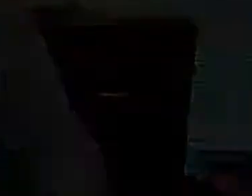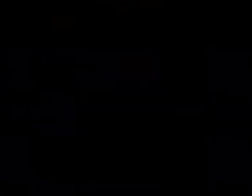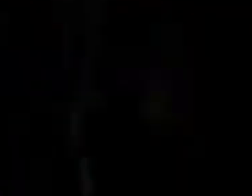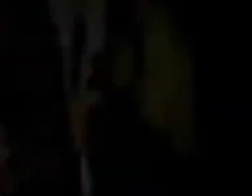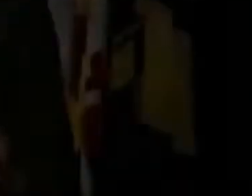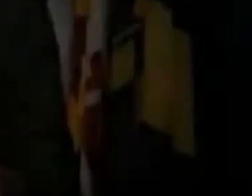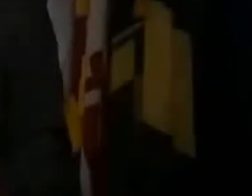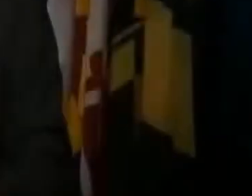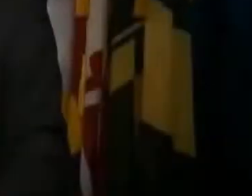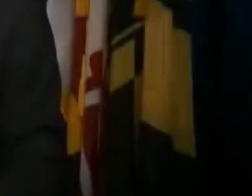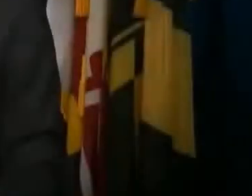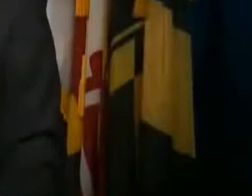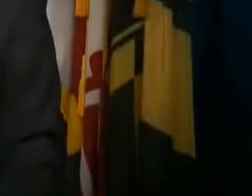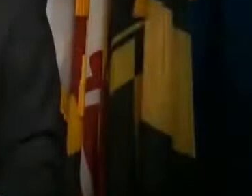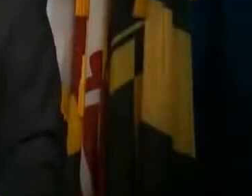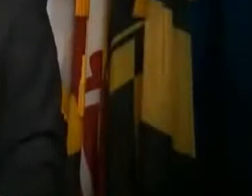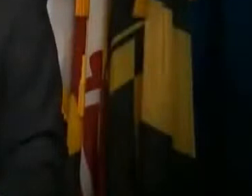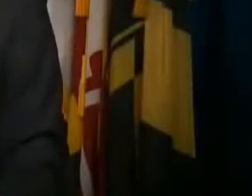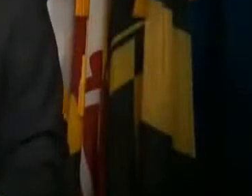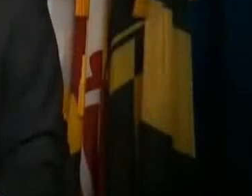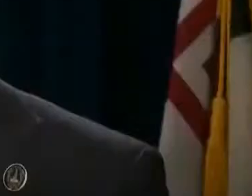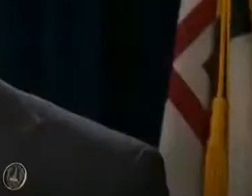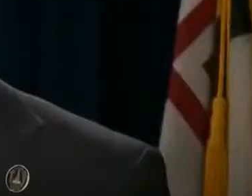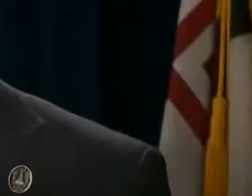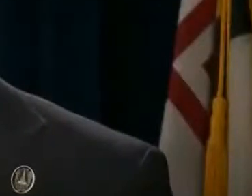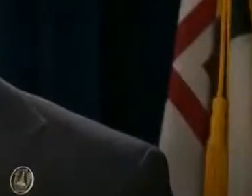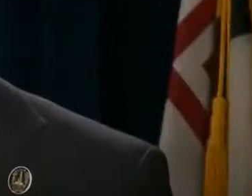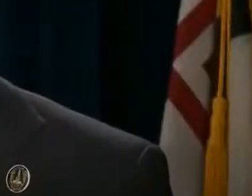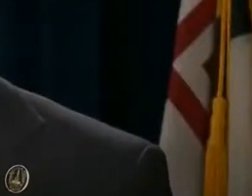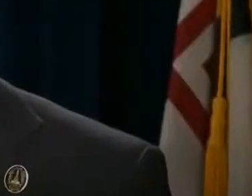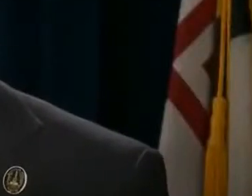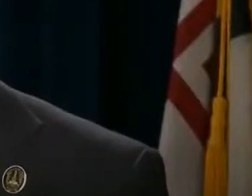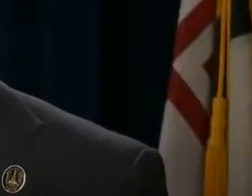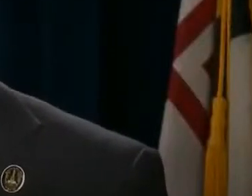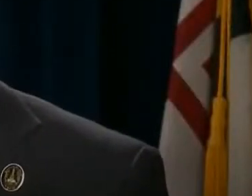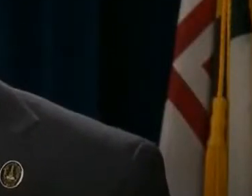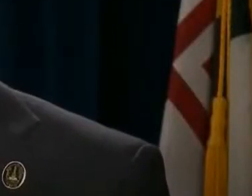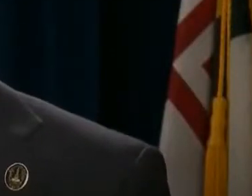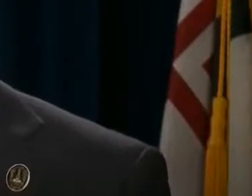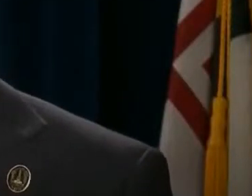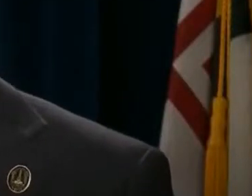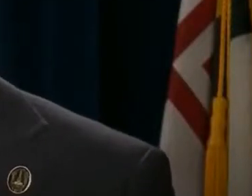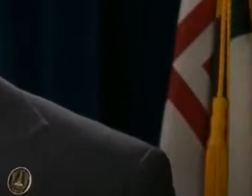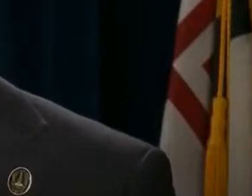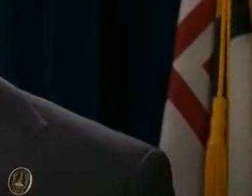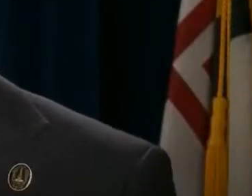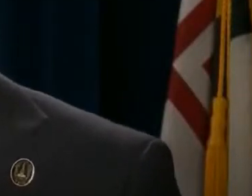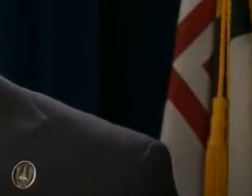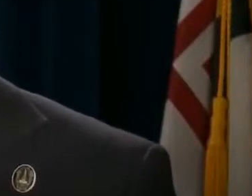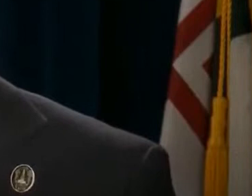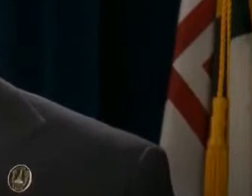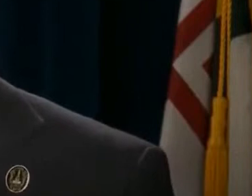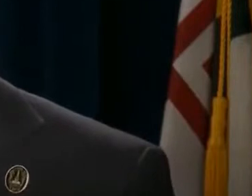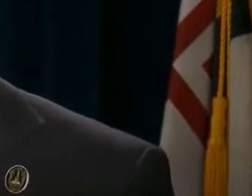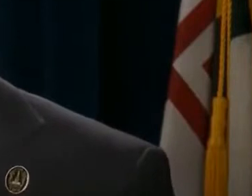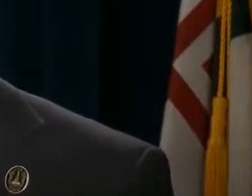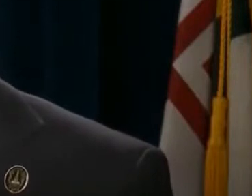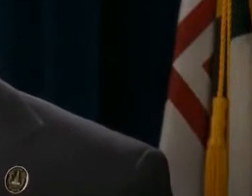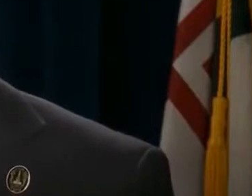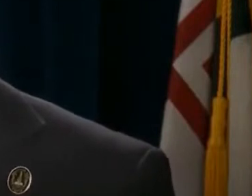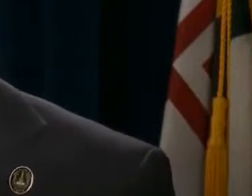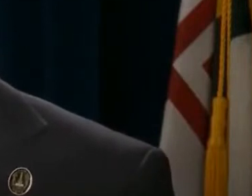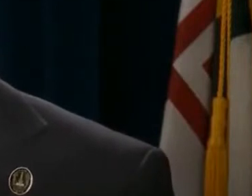Georgia. Hello, this is Baltimore Mayor Brandon Scott. I want to thank Secretary Yellen, the U.S. Treasury Department, and the